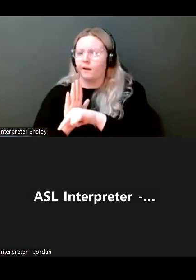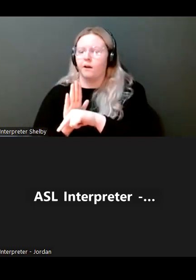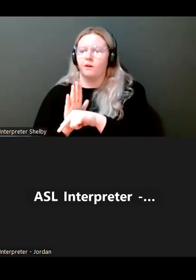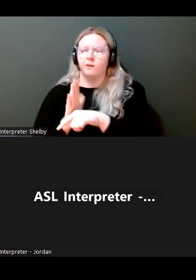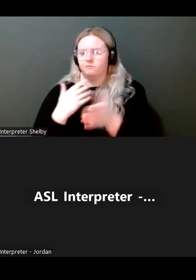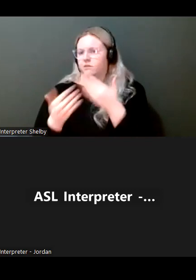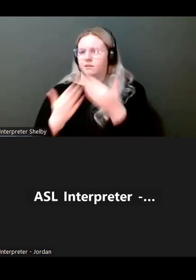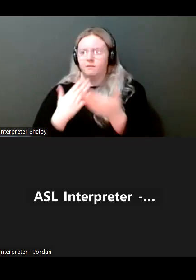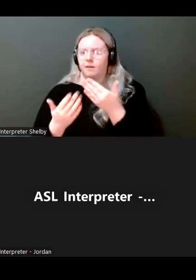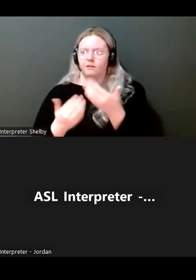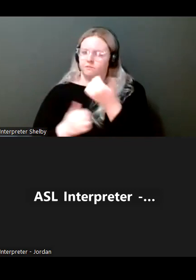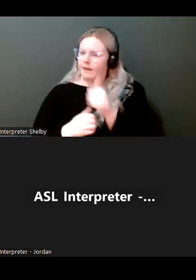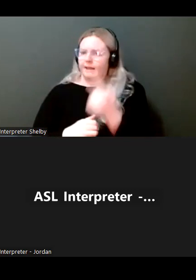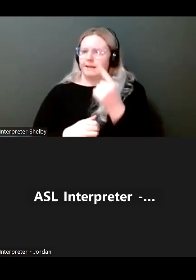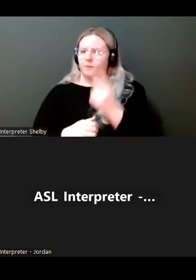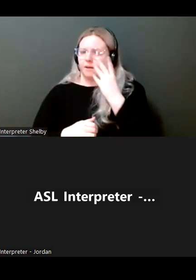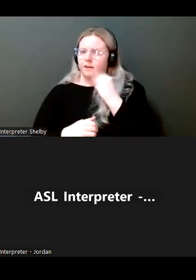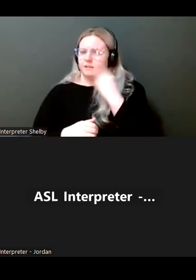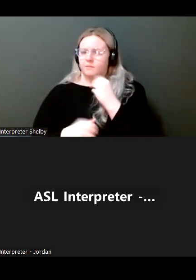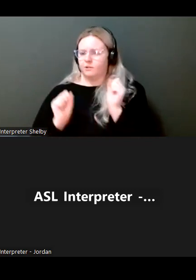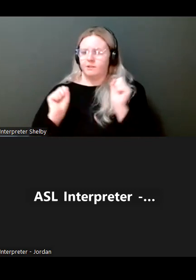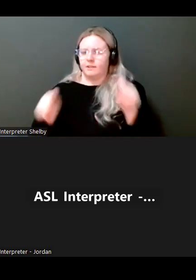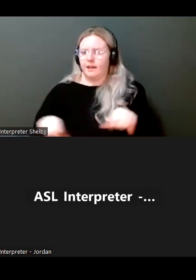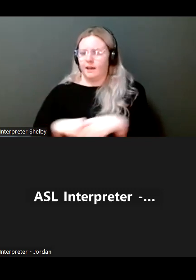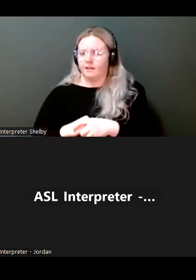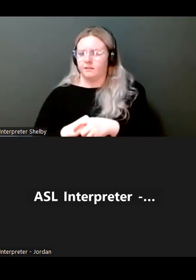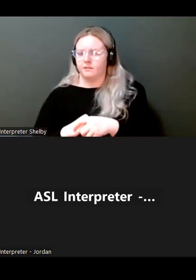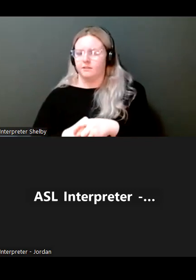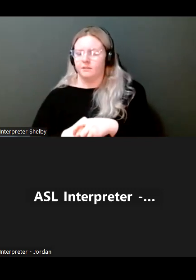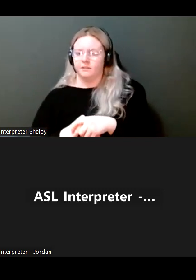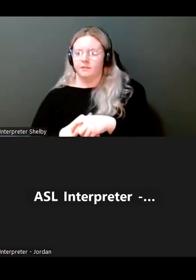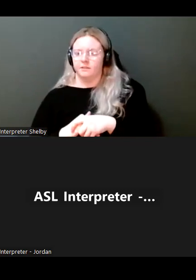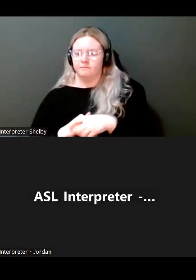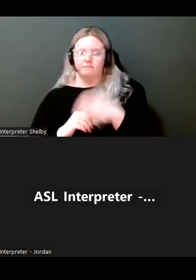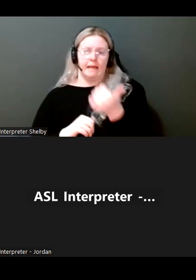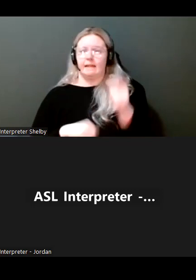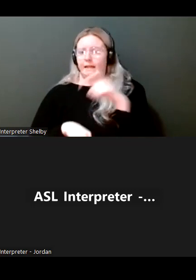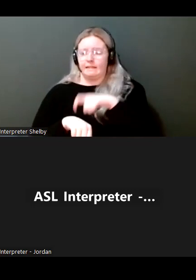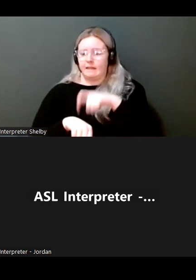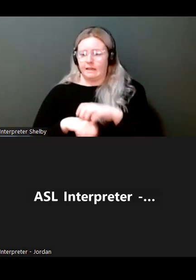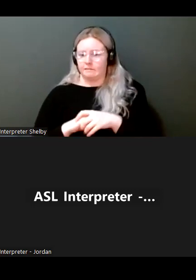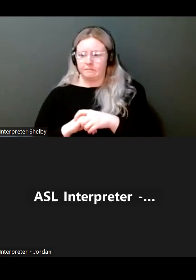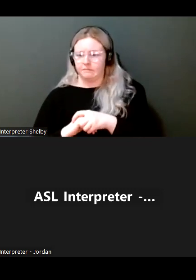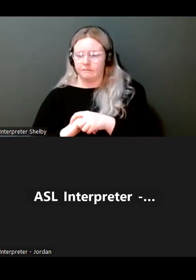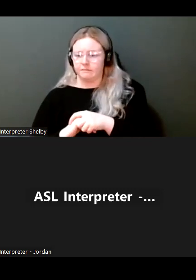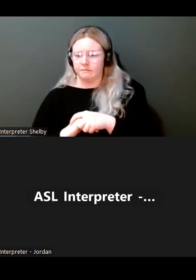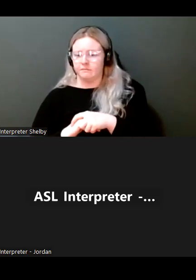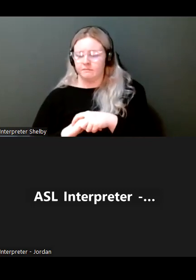all of that stuff. I mean, it could happen, any one of us can experience mental illness at any point in life,